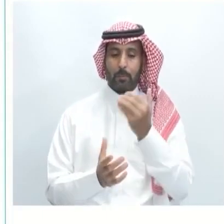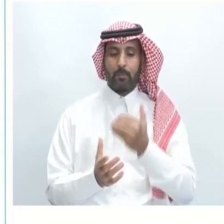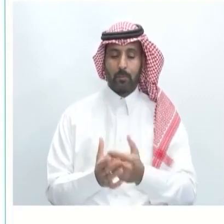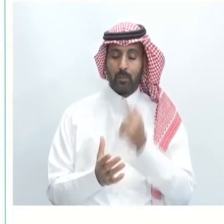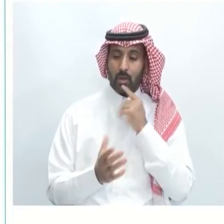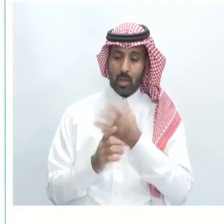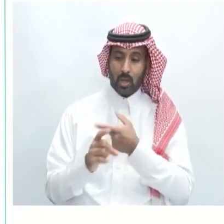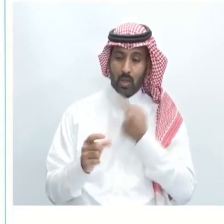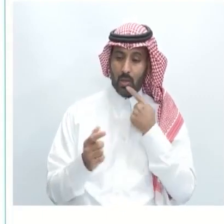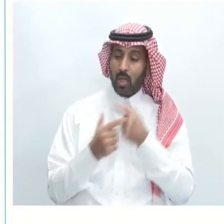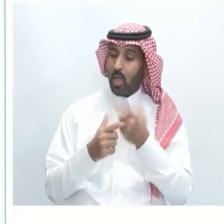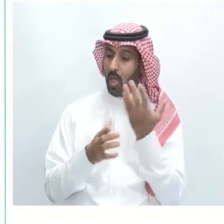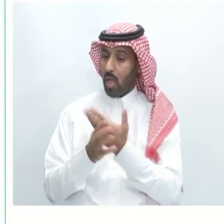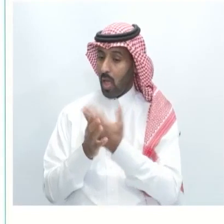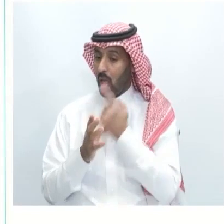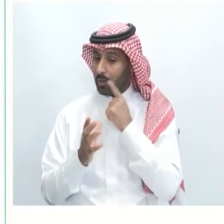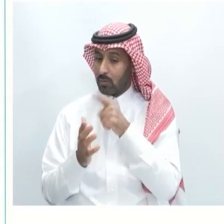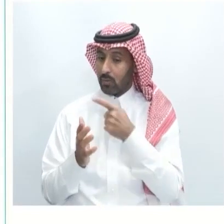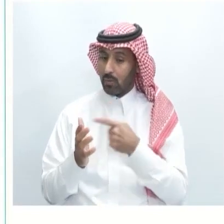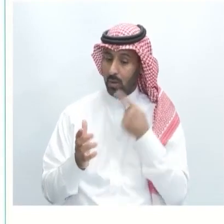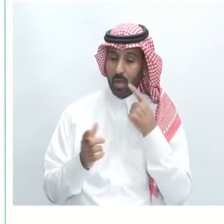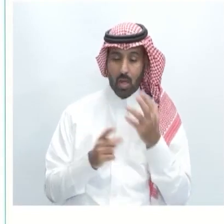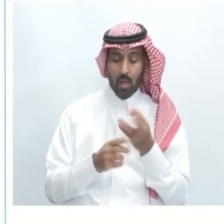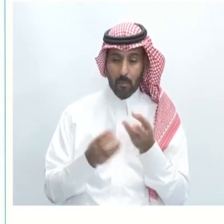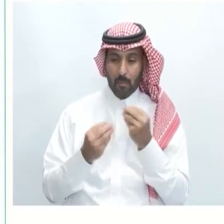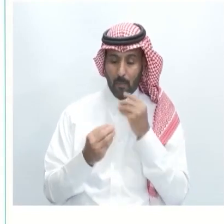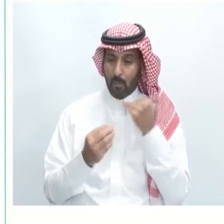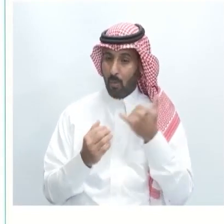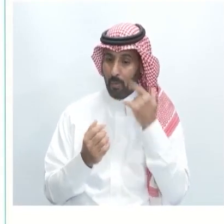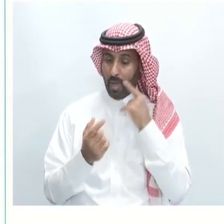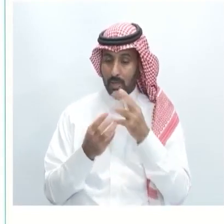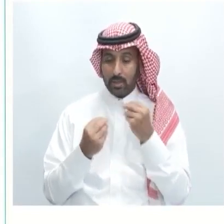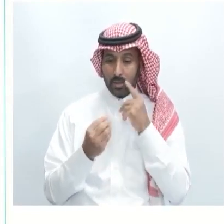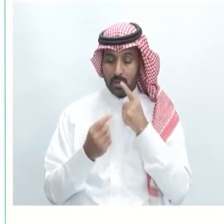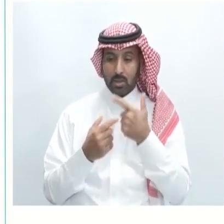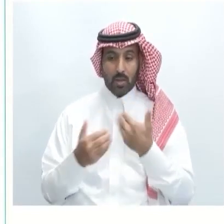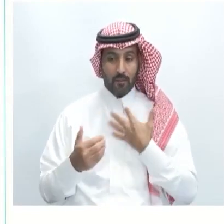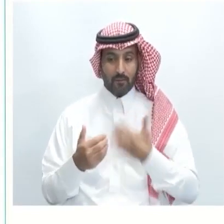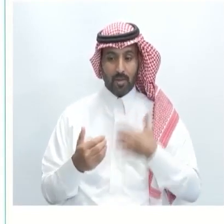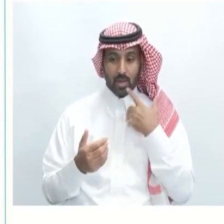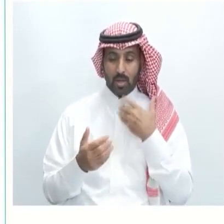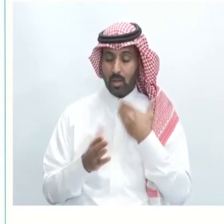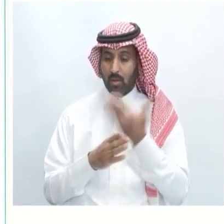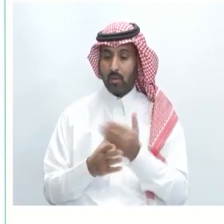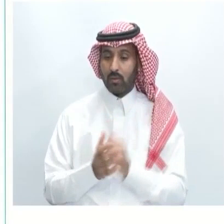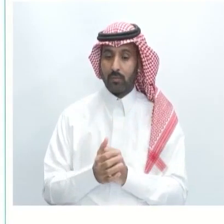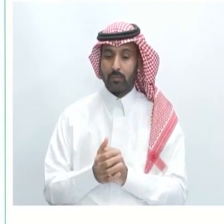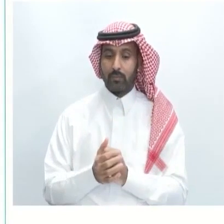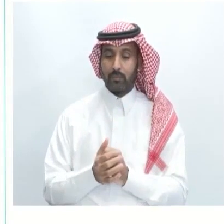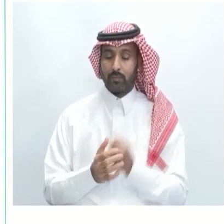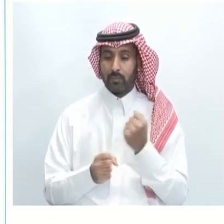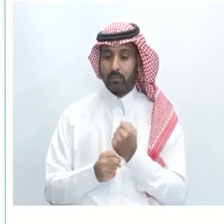The results of a recent survey reveal some interesting information about the jobs people feel provide the most and the least